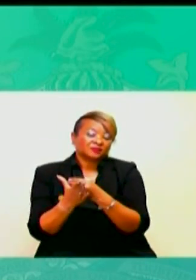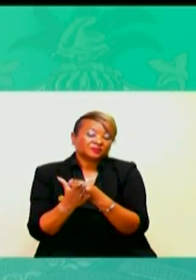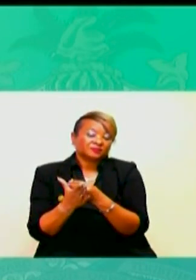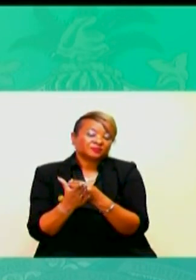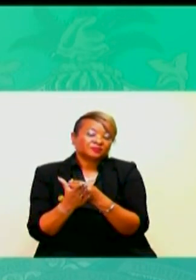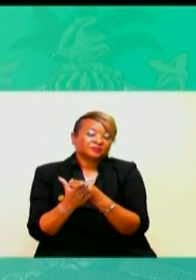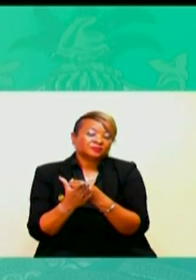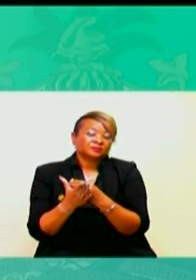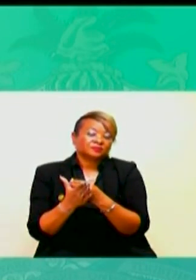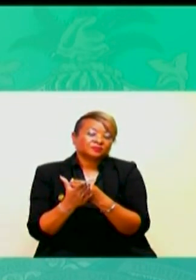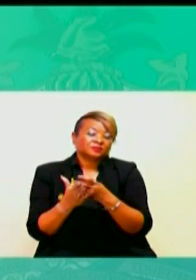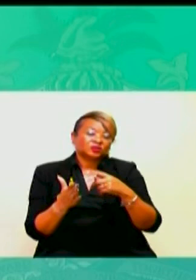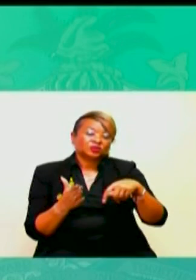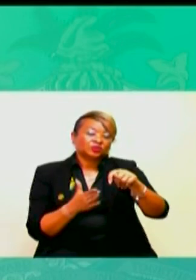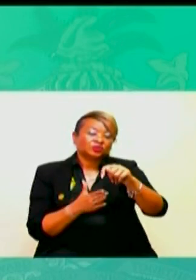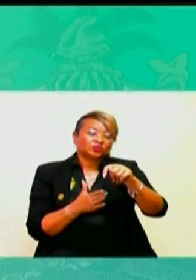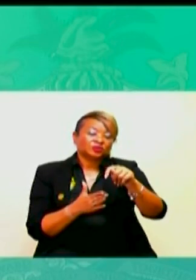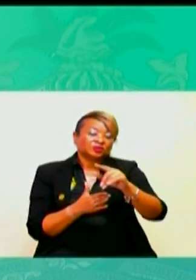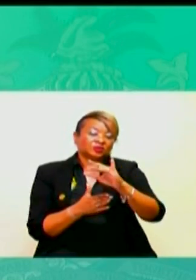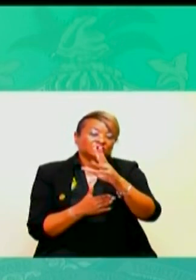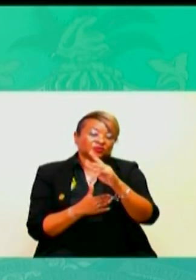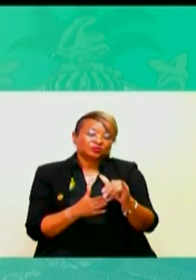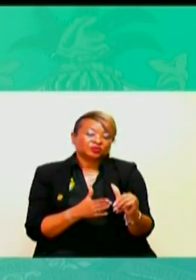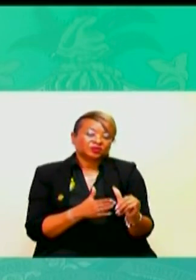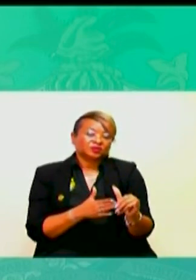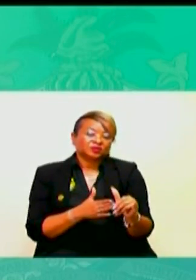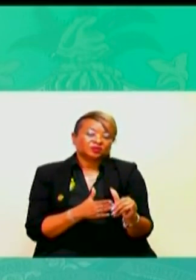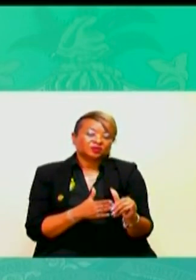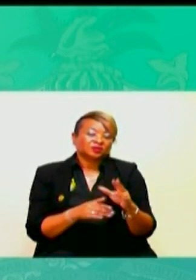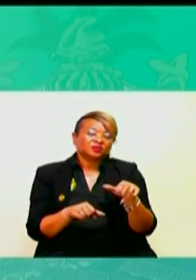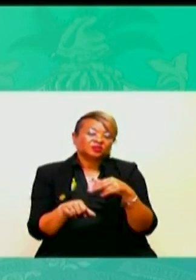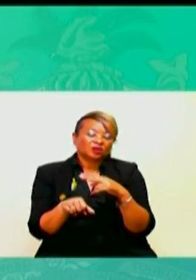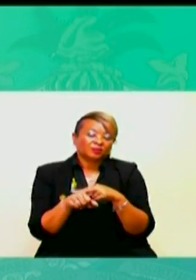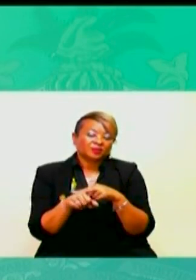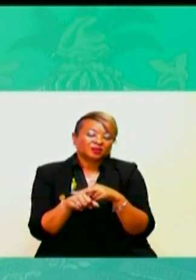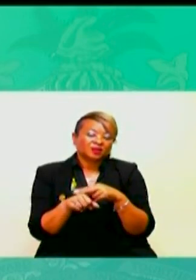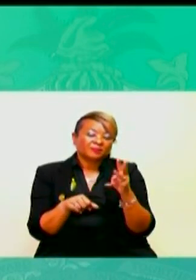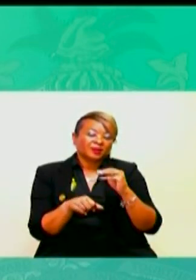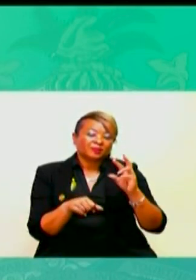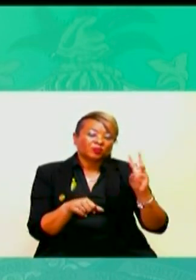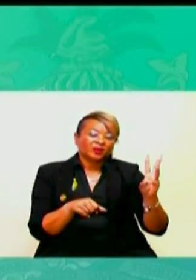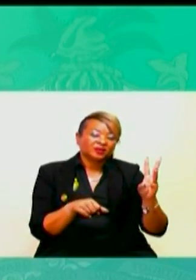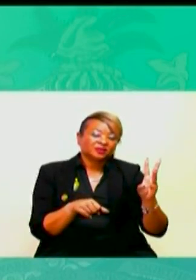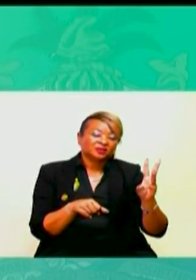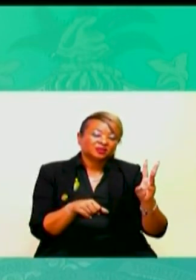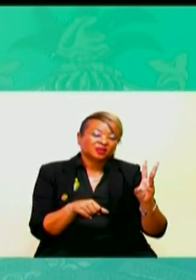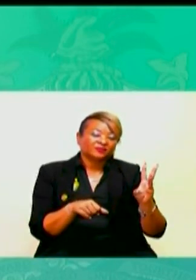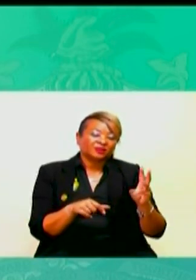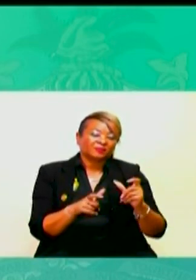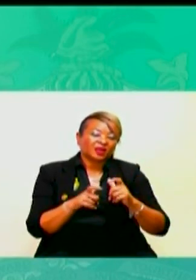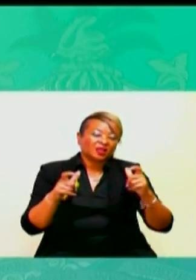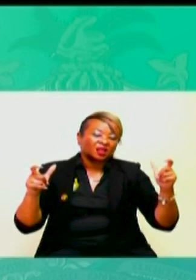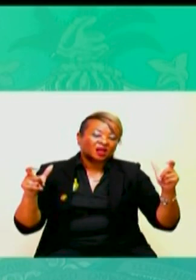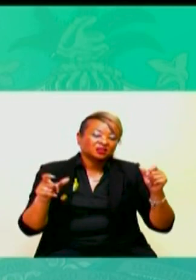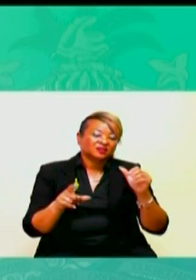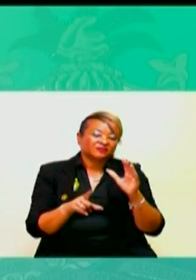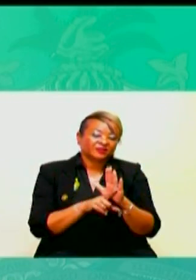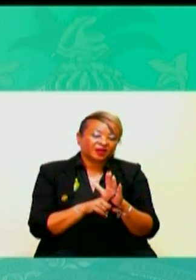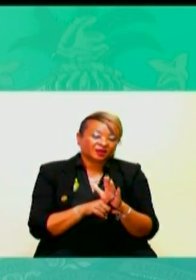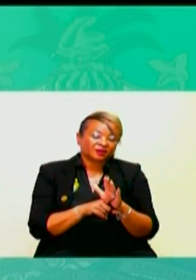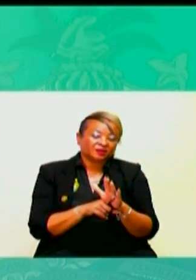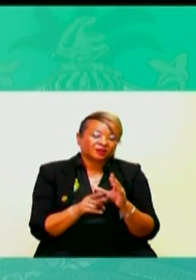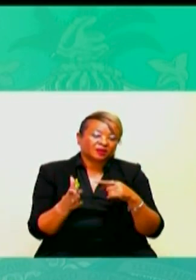can speak to the tourist industry. It's normally, minimum wage did not have that large effect on the pay scale in